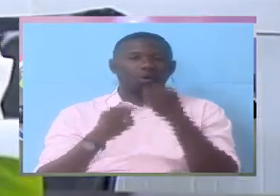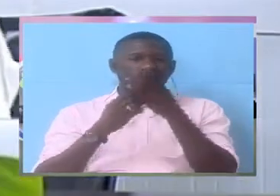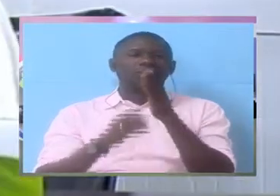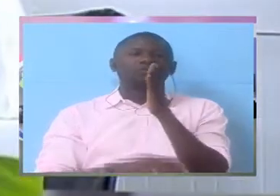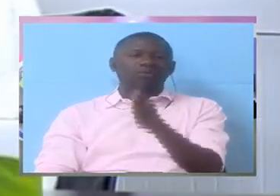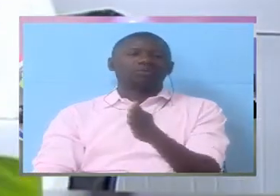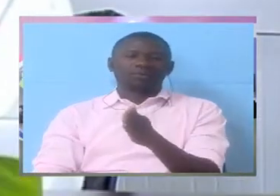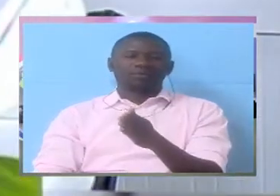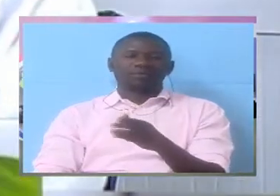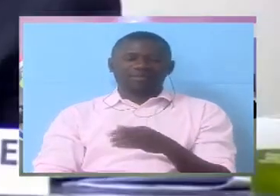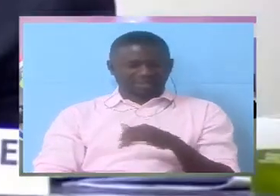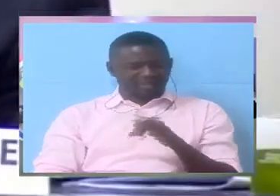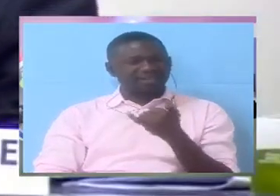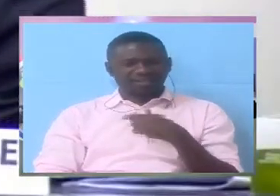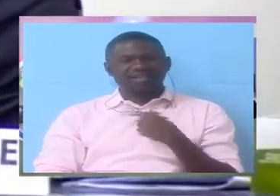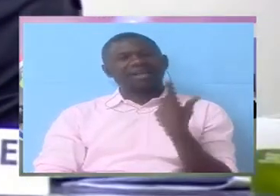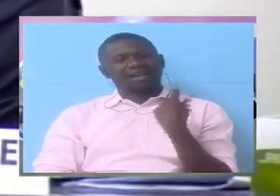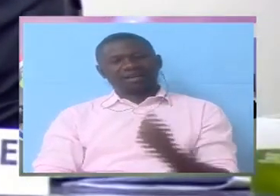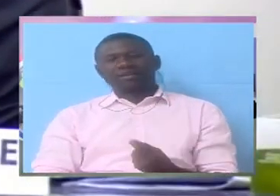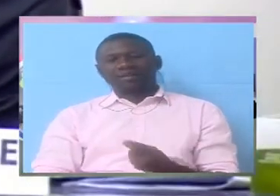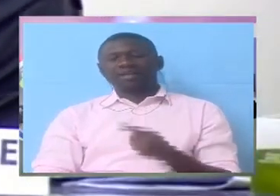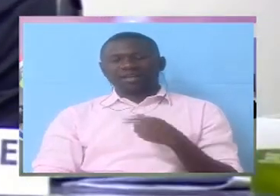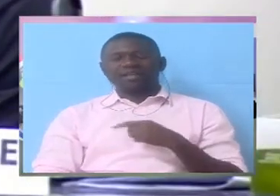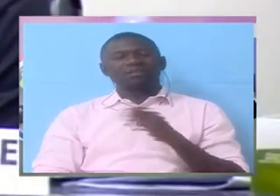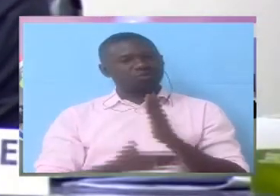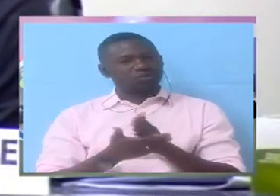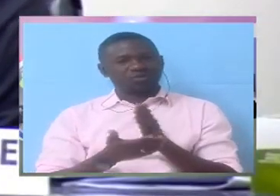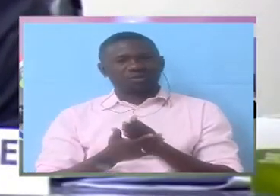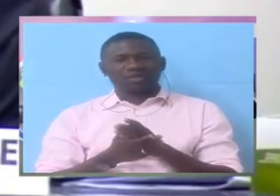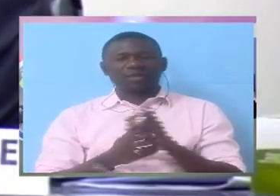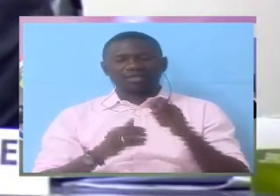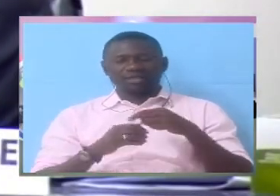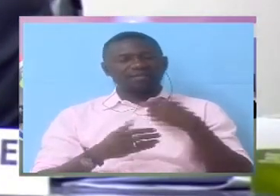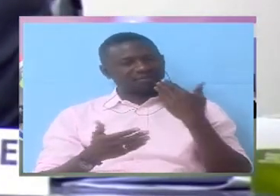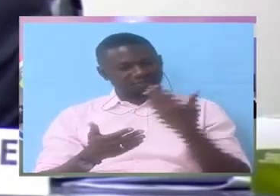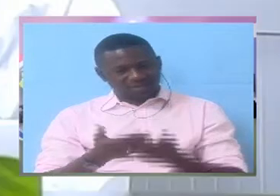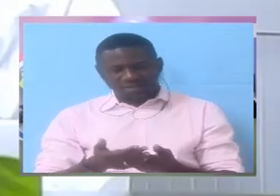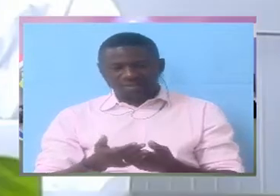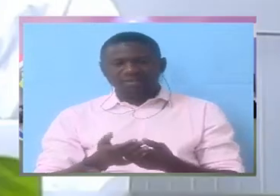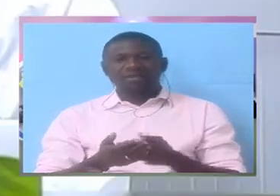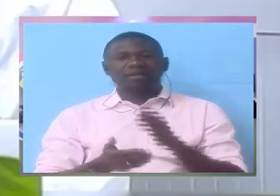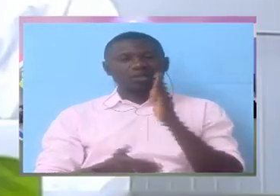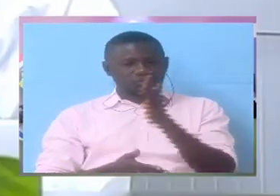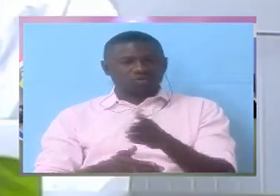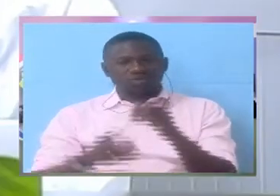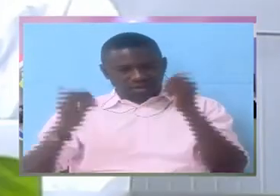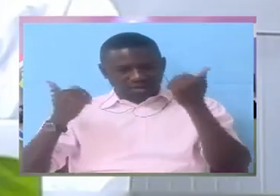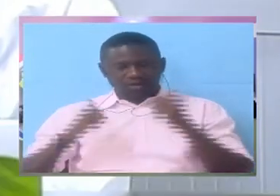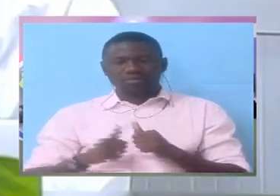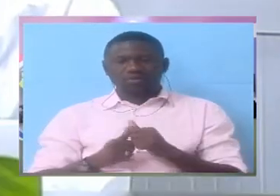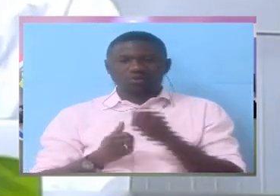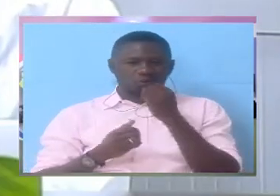And I like that. I like the fact that at the end of the day, the truth comes out. But